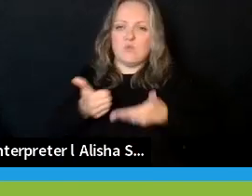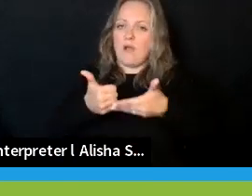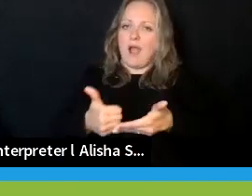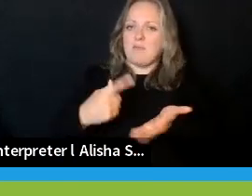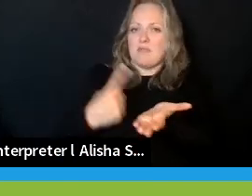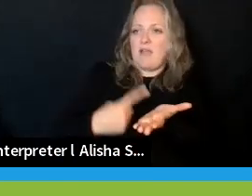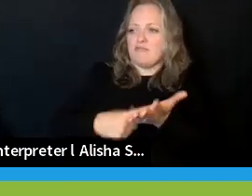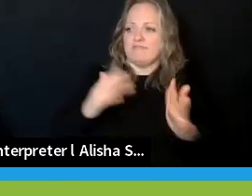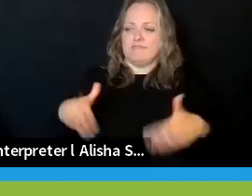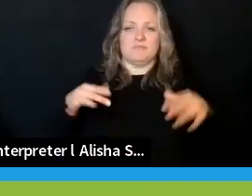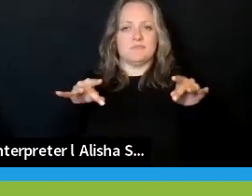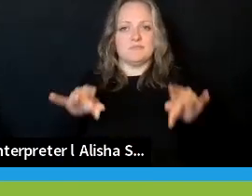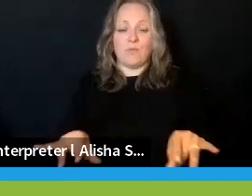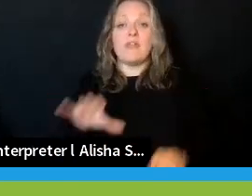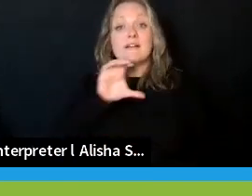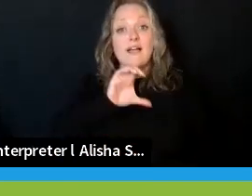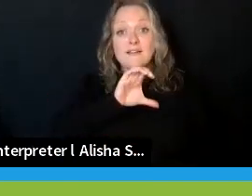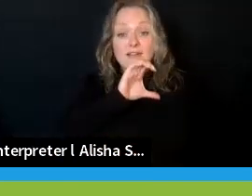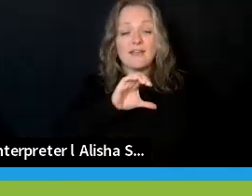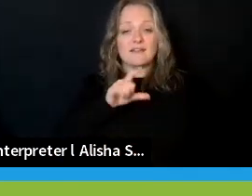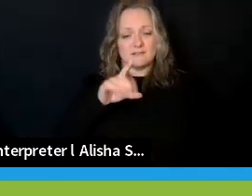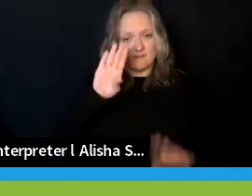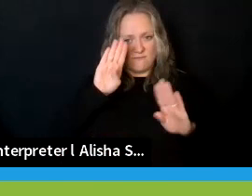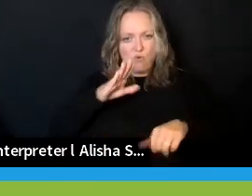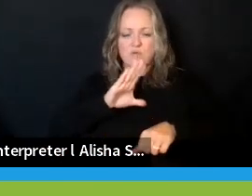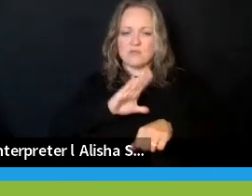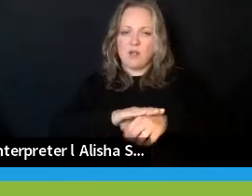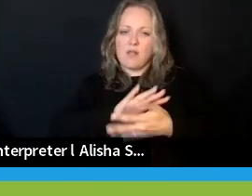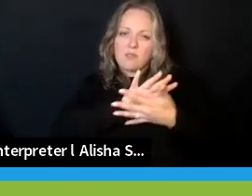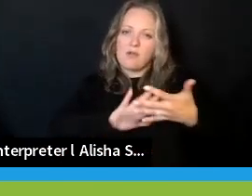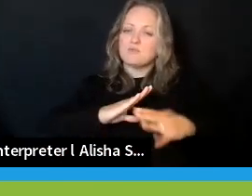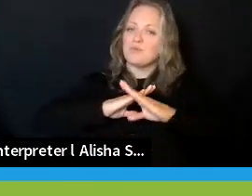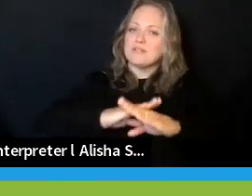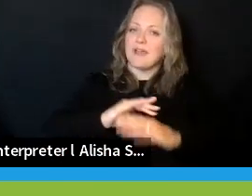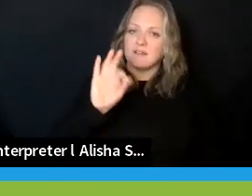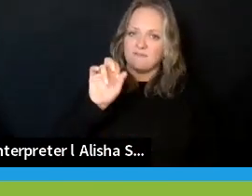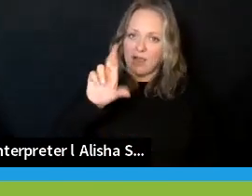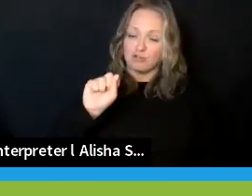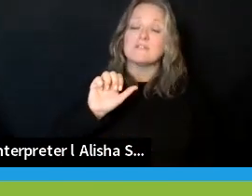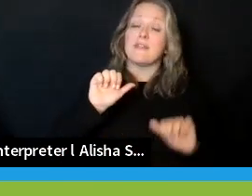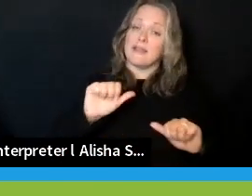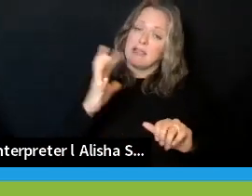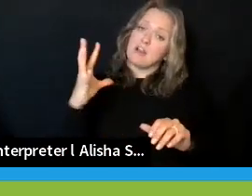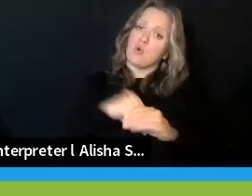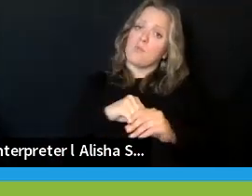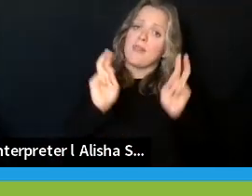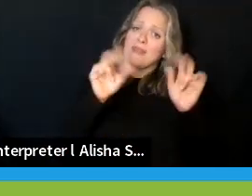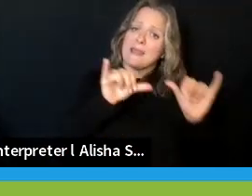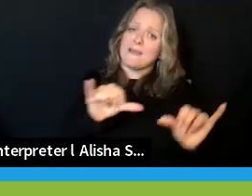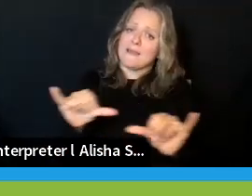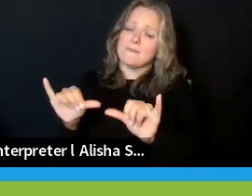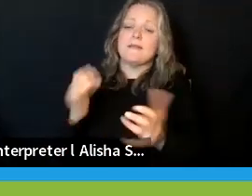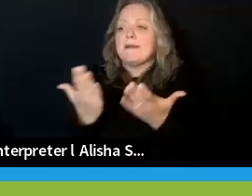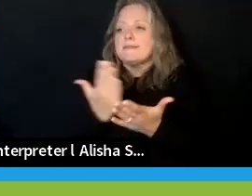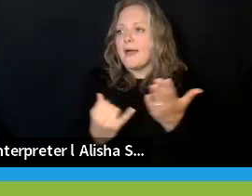conversations. The cafes, like I said, are centered around those protective factors. They can incorporate a theme. So some ideas could